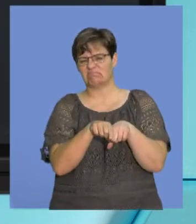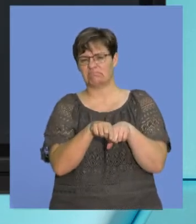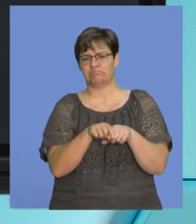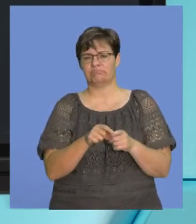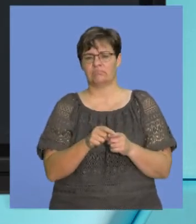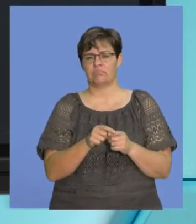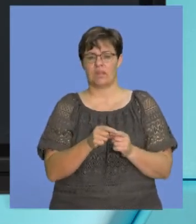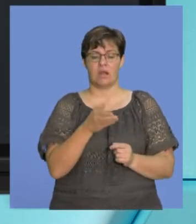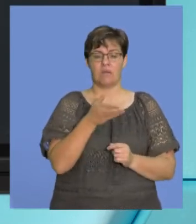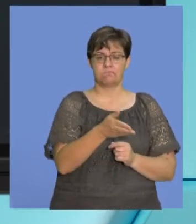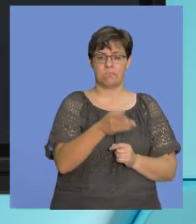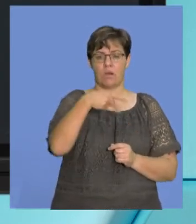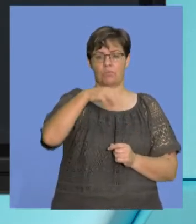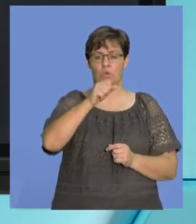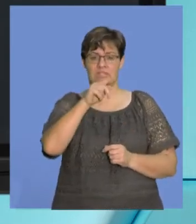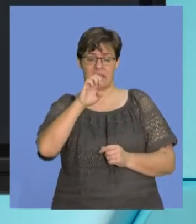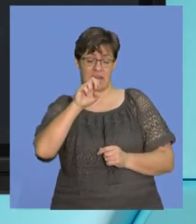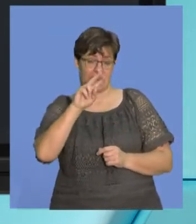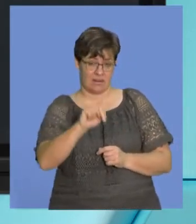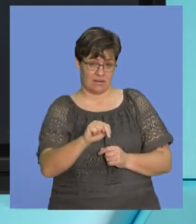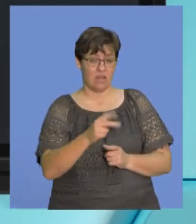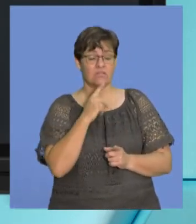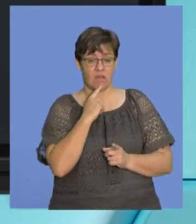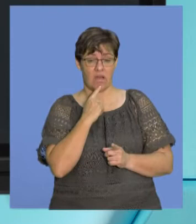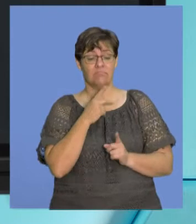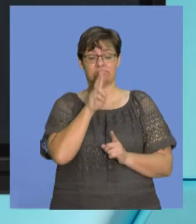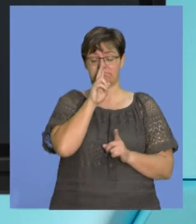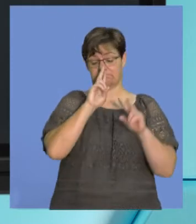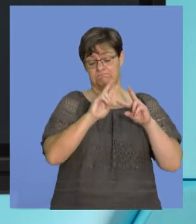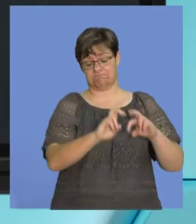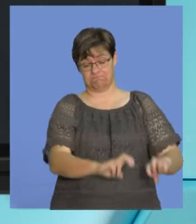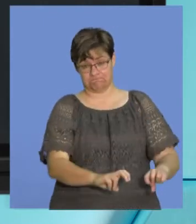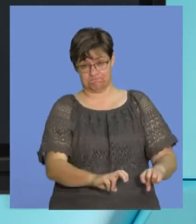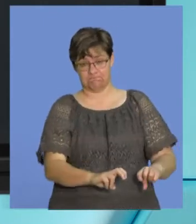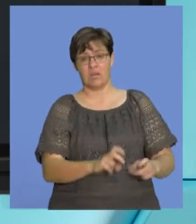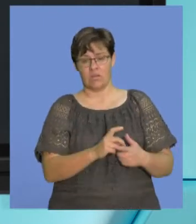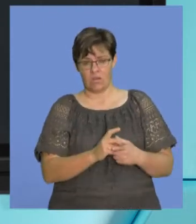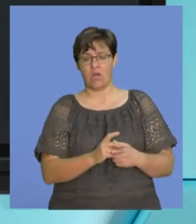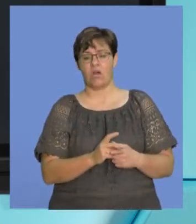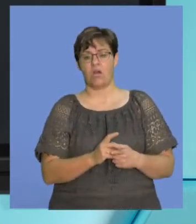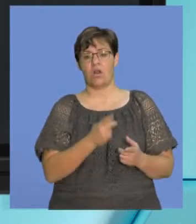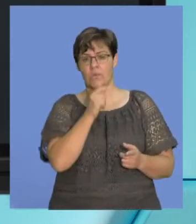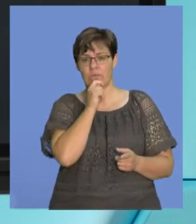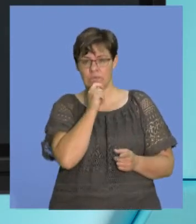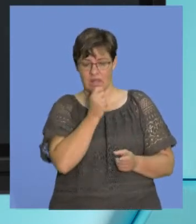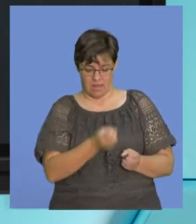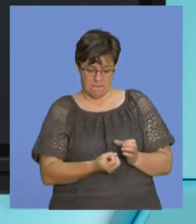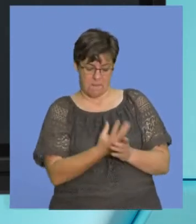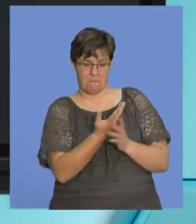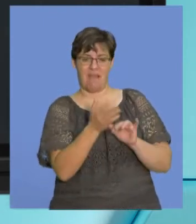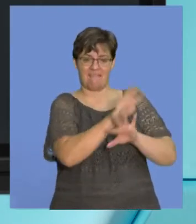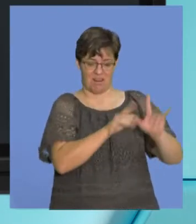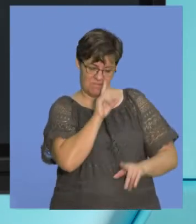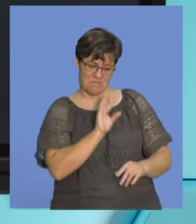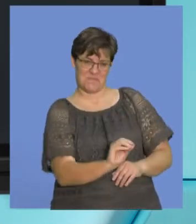you're testing the presence of protein, and you know that when conducting an investigation, we often use a reagent that produces